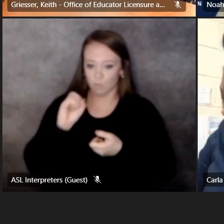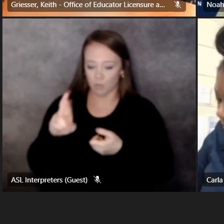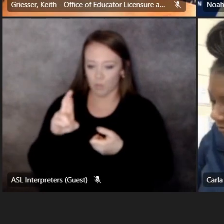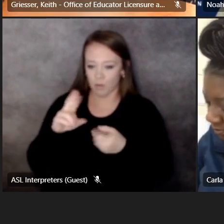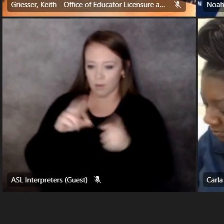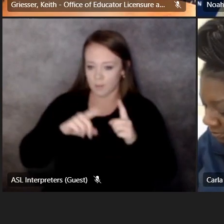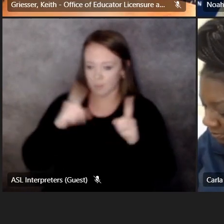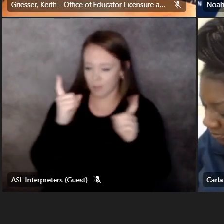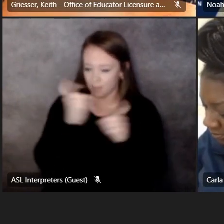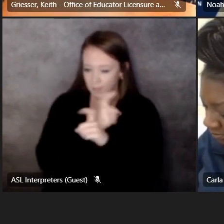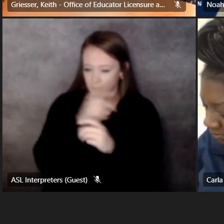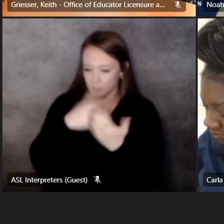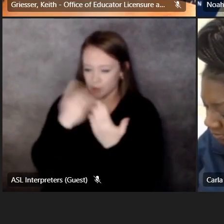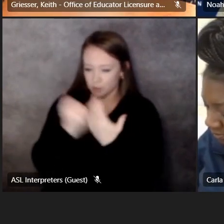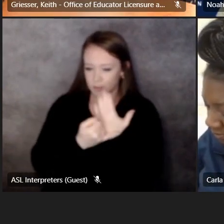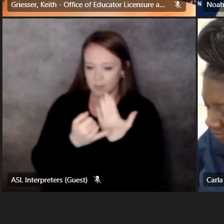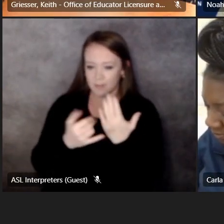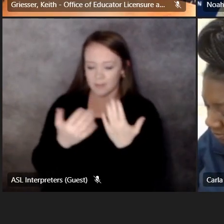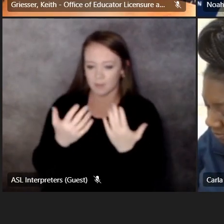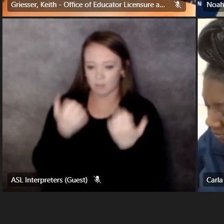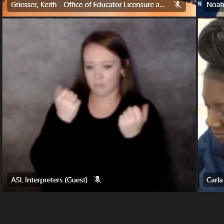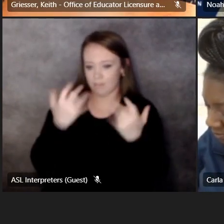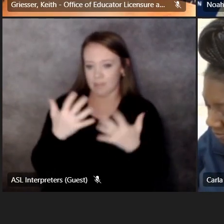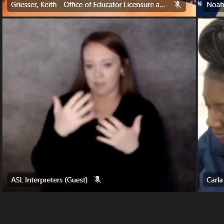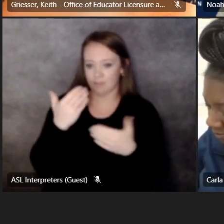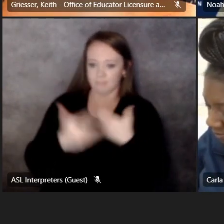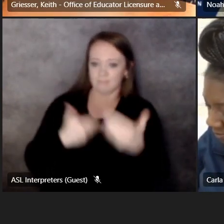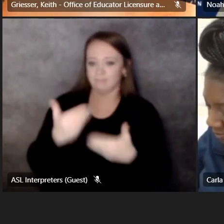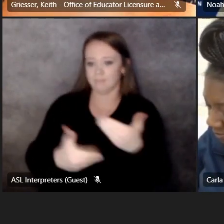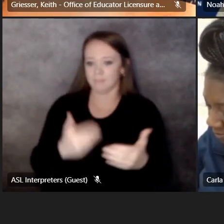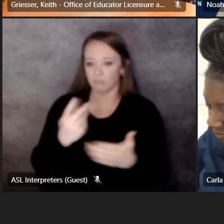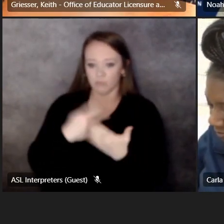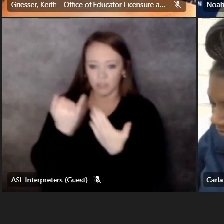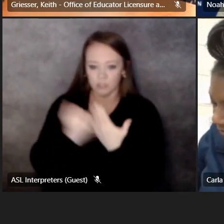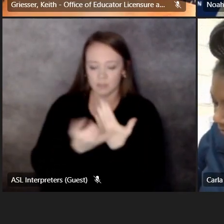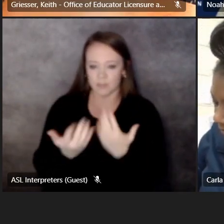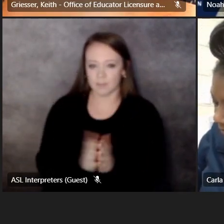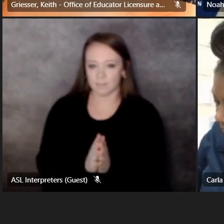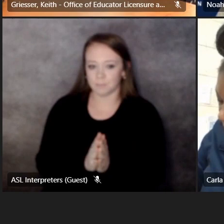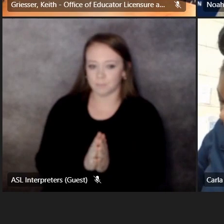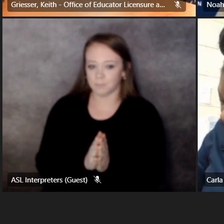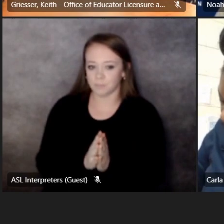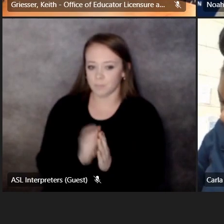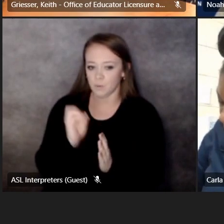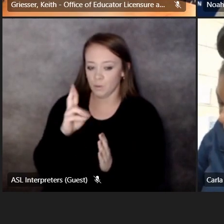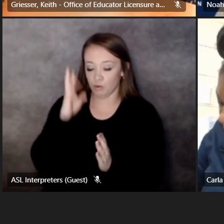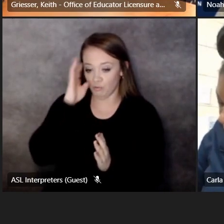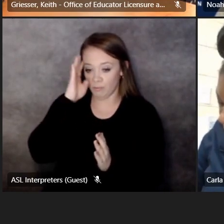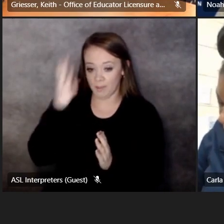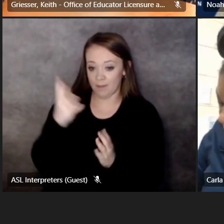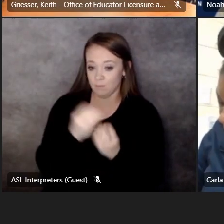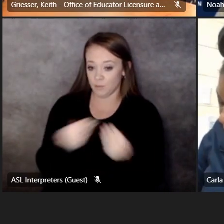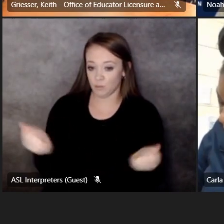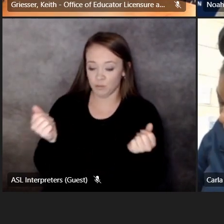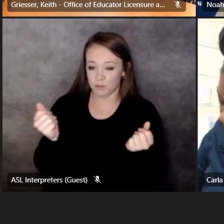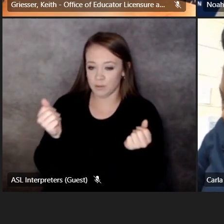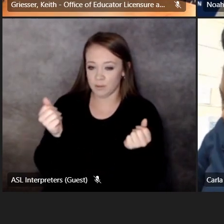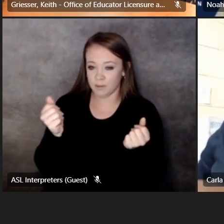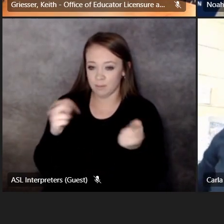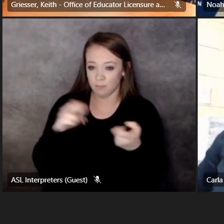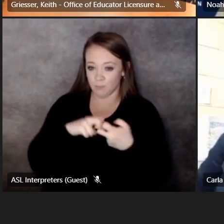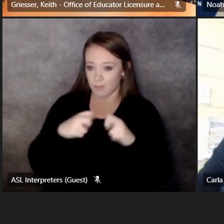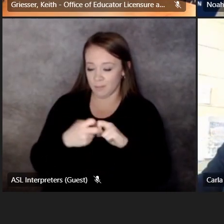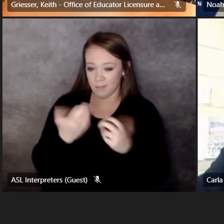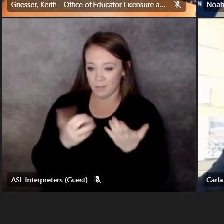project, multi-step project that needs to be completed, or a creative solution perhaps to a problem that doesn't have a clear answer.